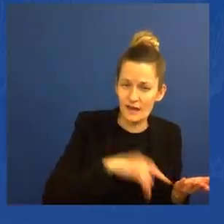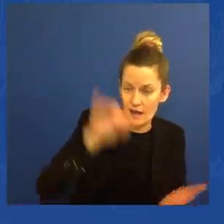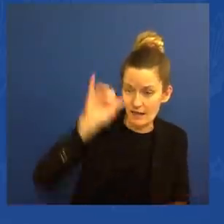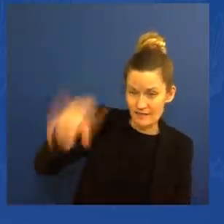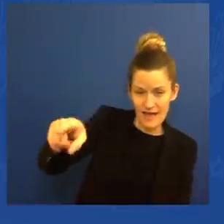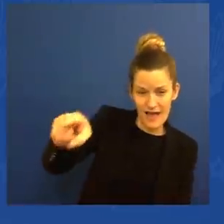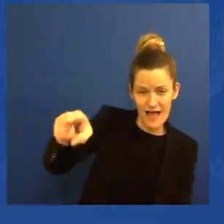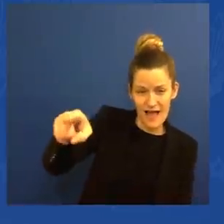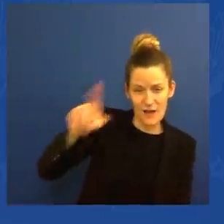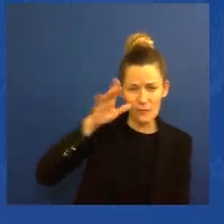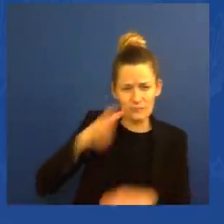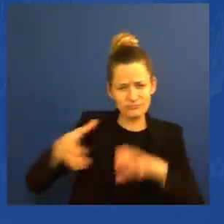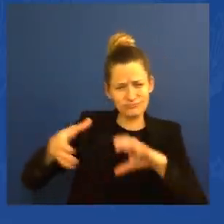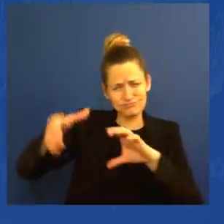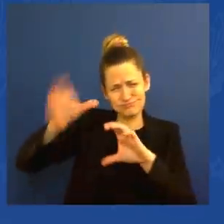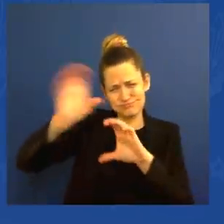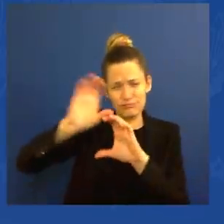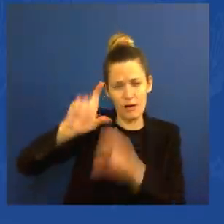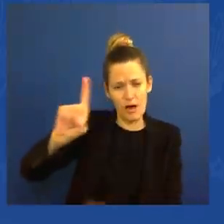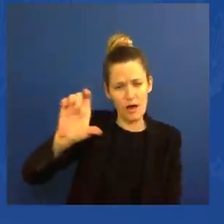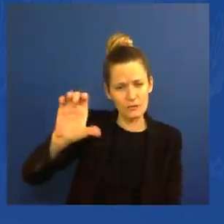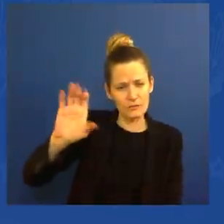So now,